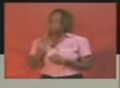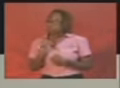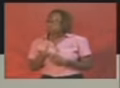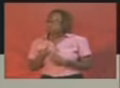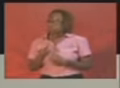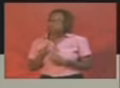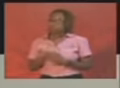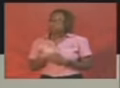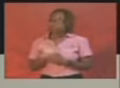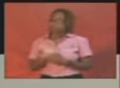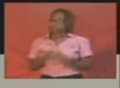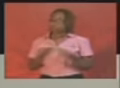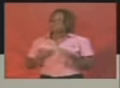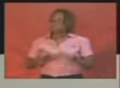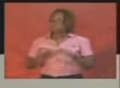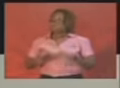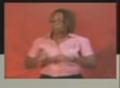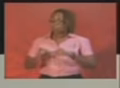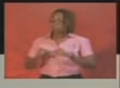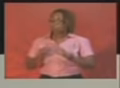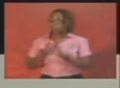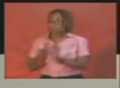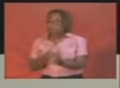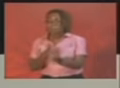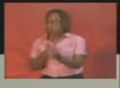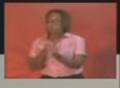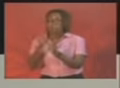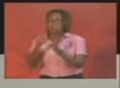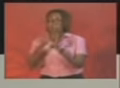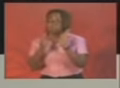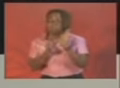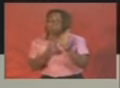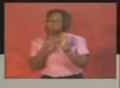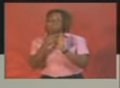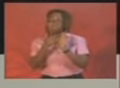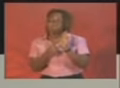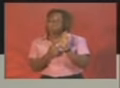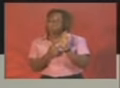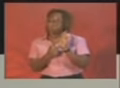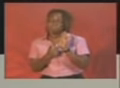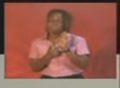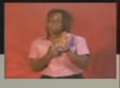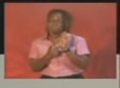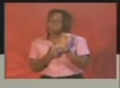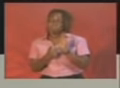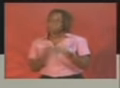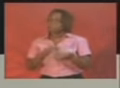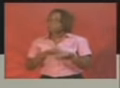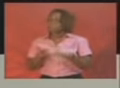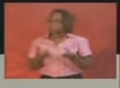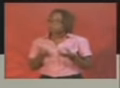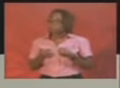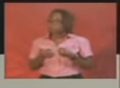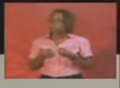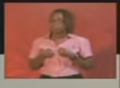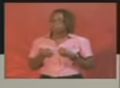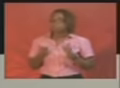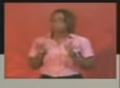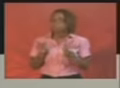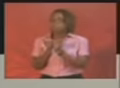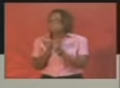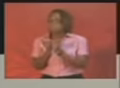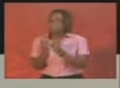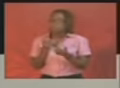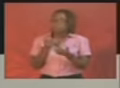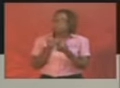for COVID-19, that we could probably get rid of some of these illnesses that are circulating within the population?